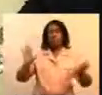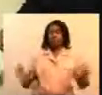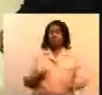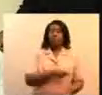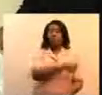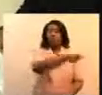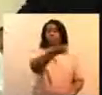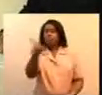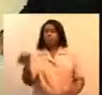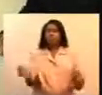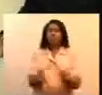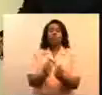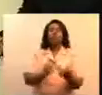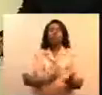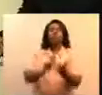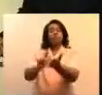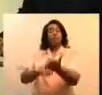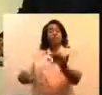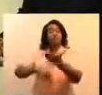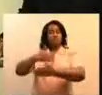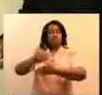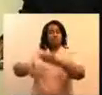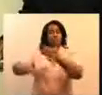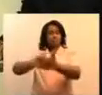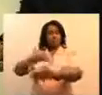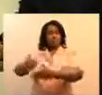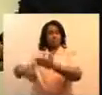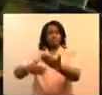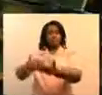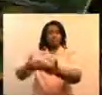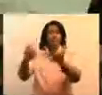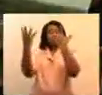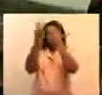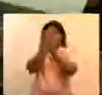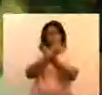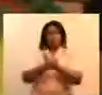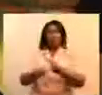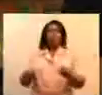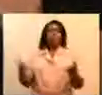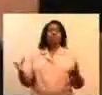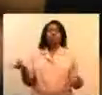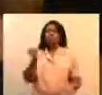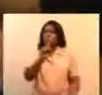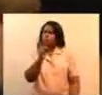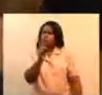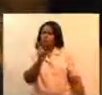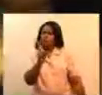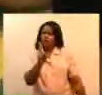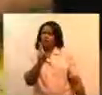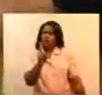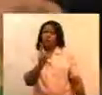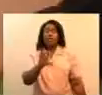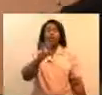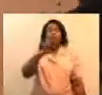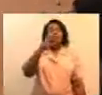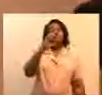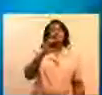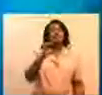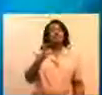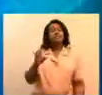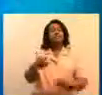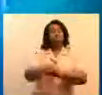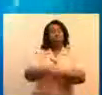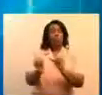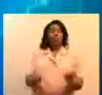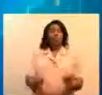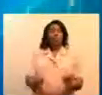The Environmental Commission has prepared materials and other resources to assist you in preparing for your mediation